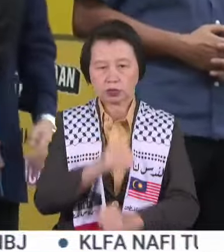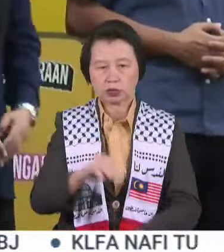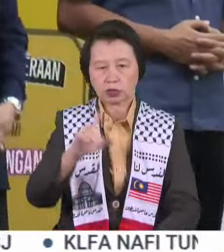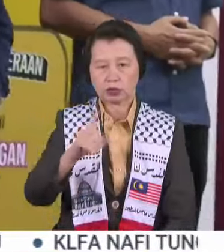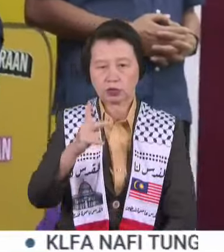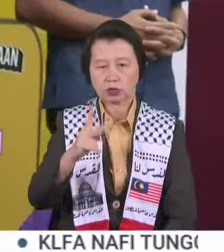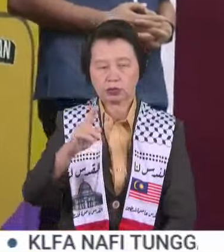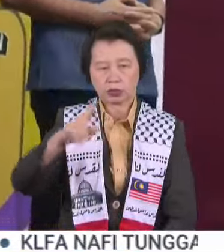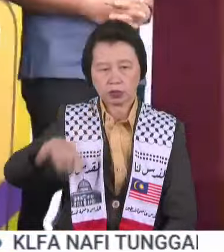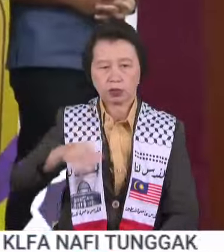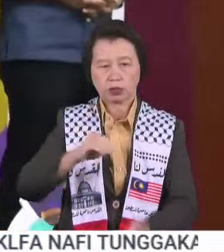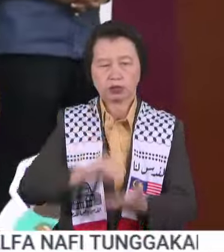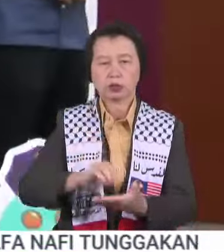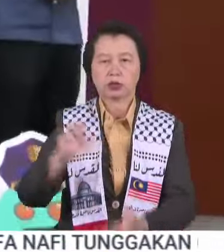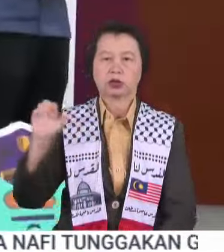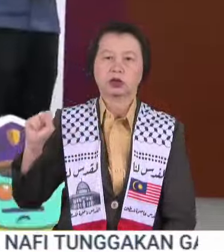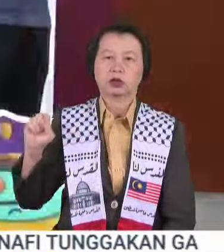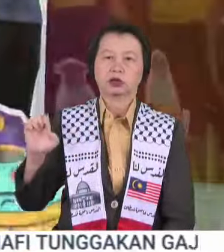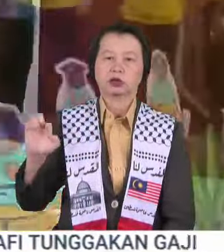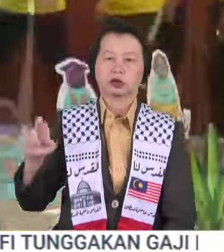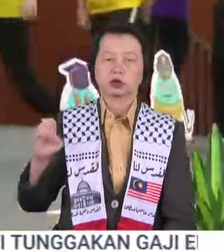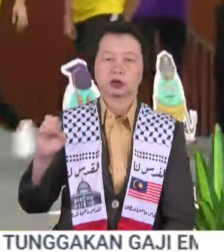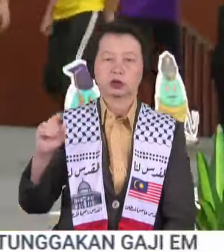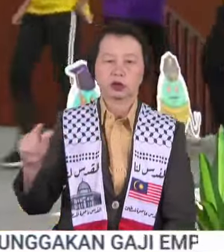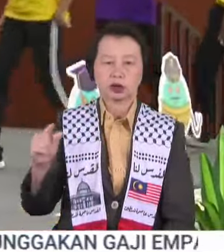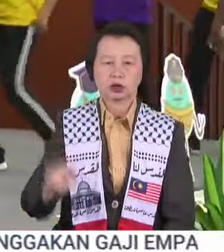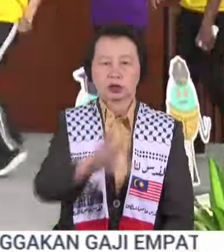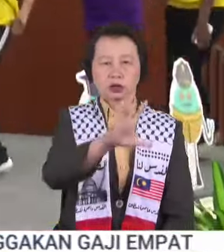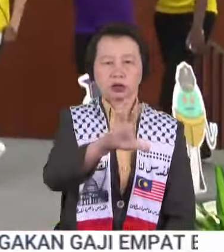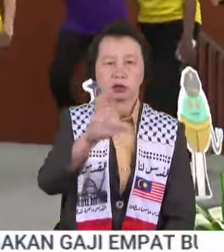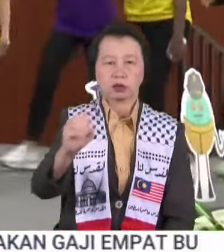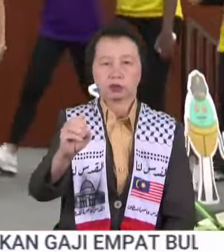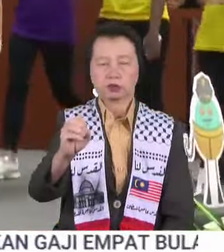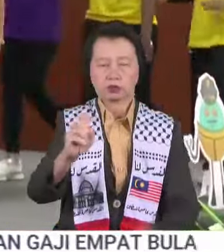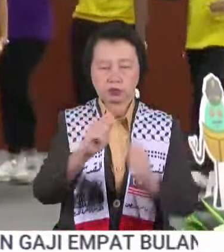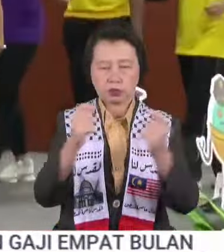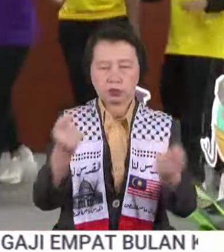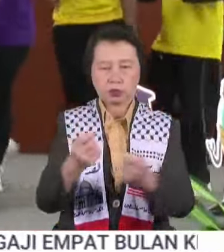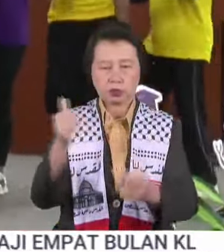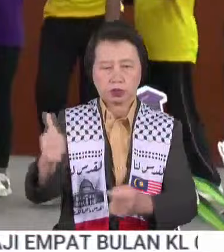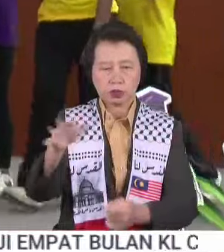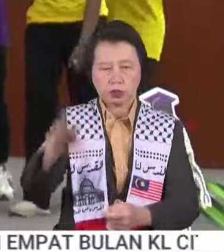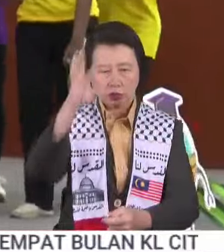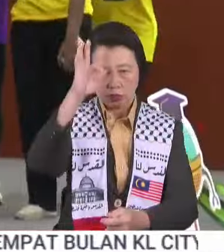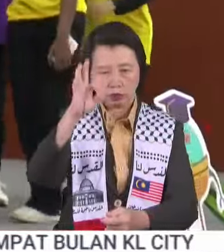AKPK di UPM Serdang. 50 pasukan terpilih ke peringkat akhir Jelajah